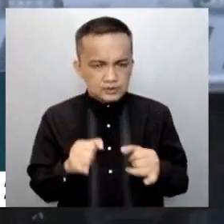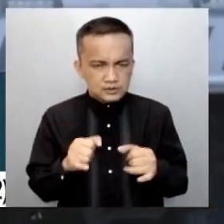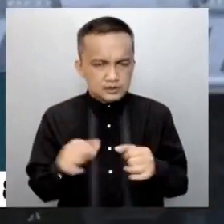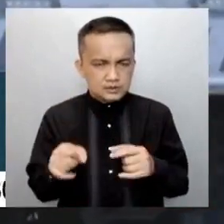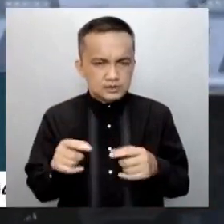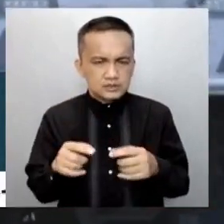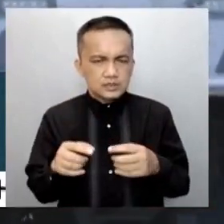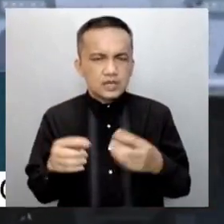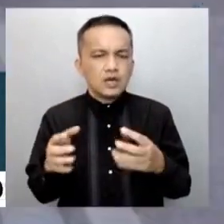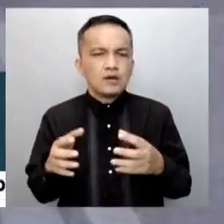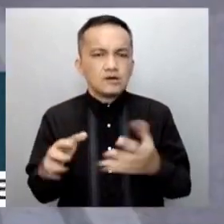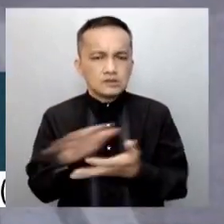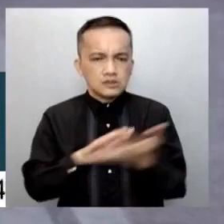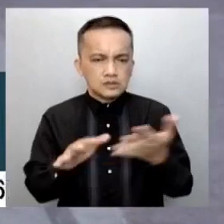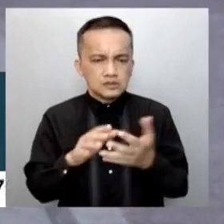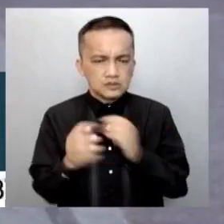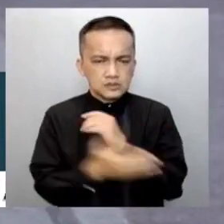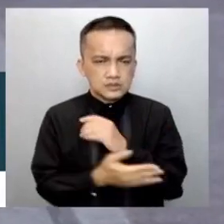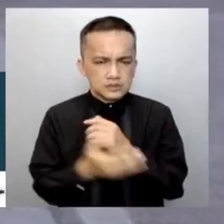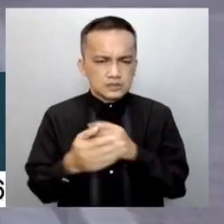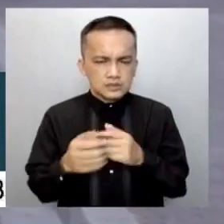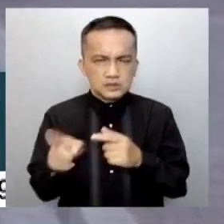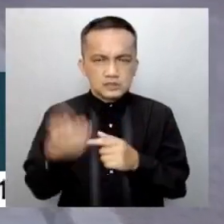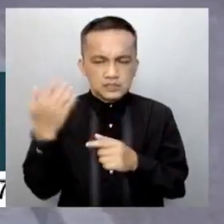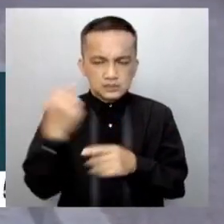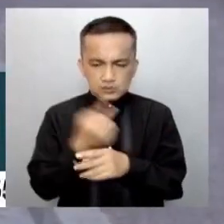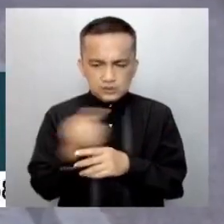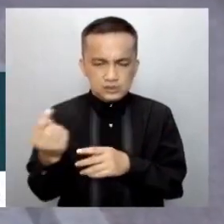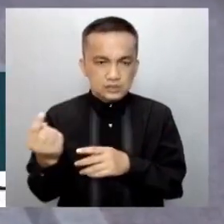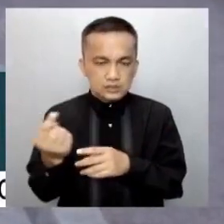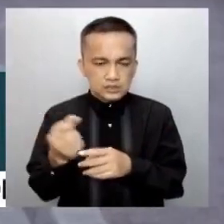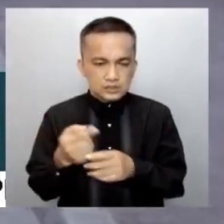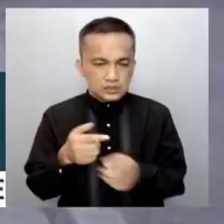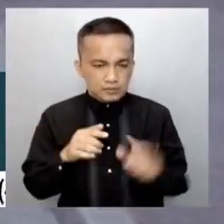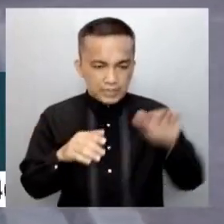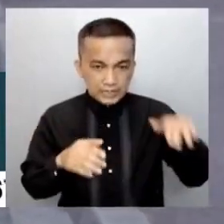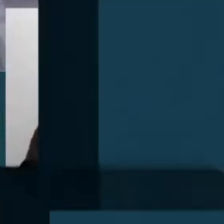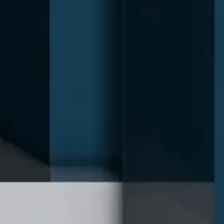country following last week's shooting of a teenager by a police officer.